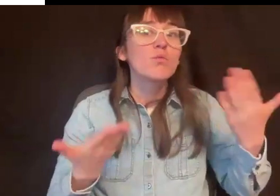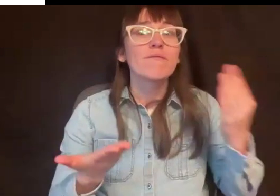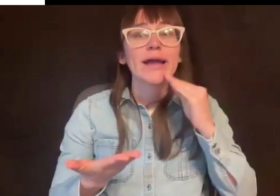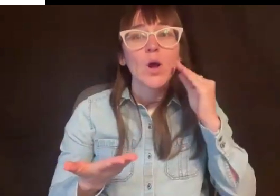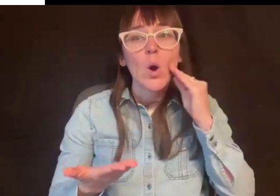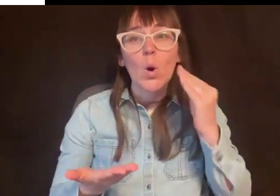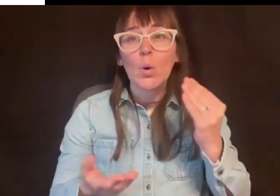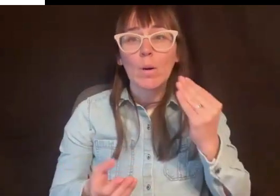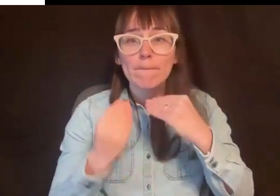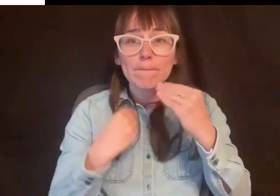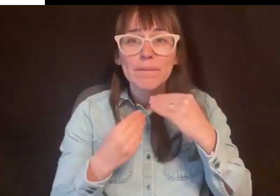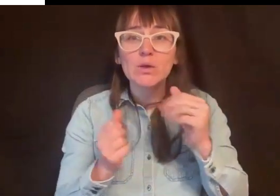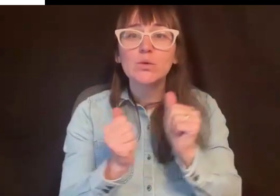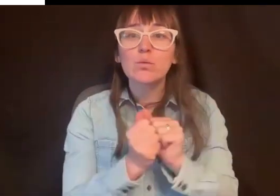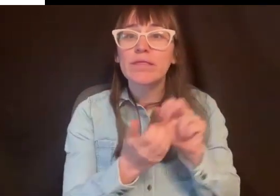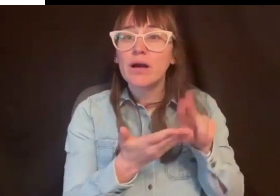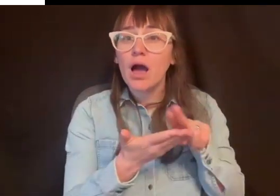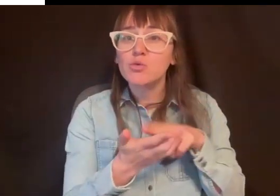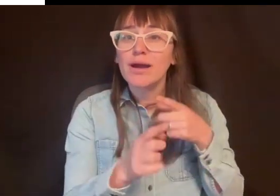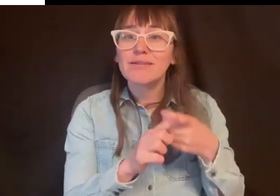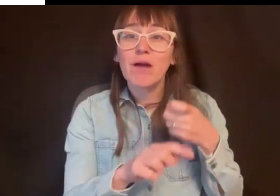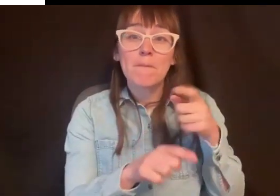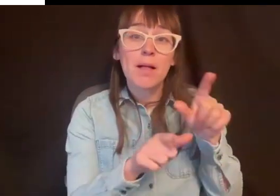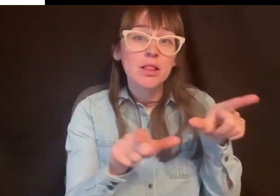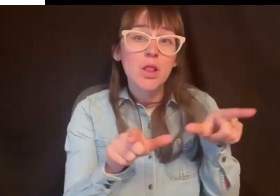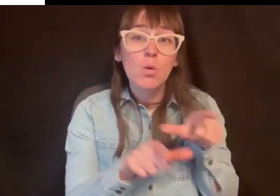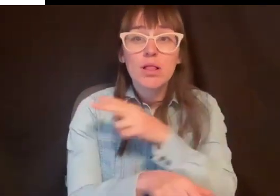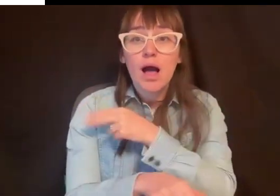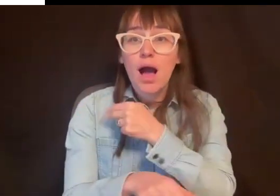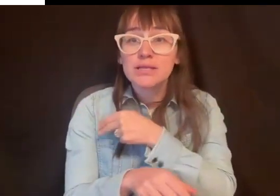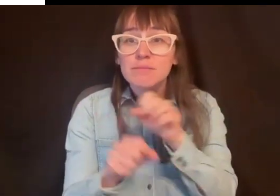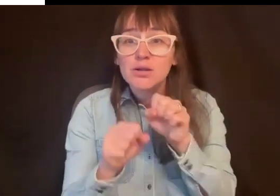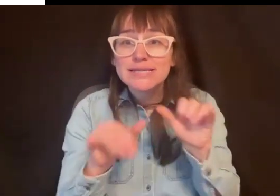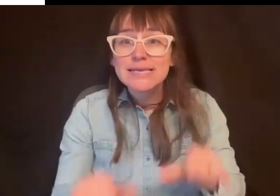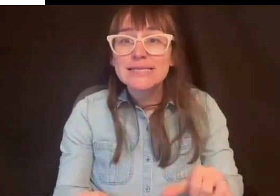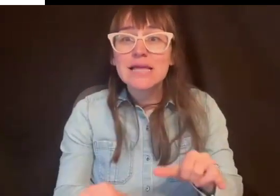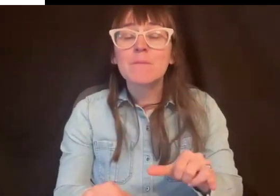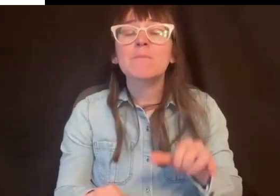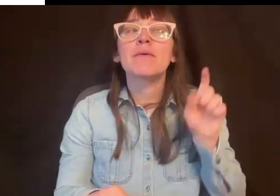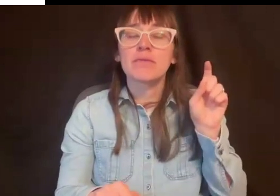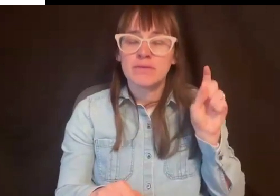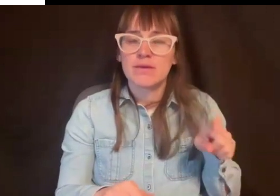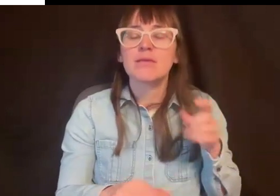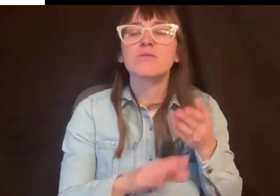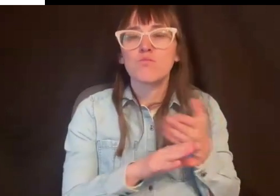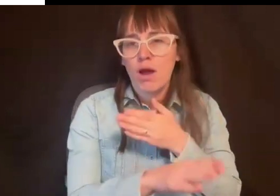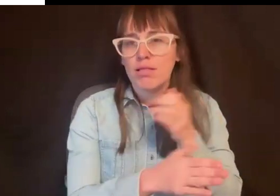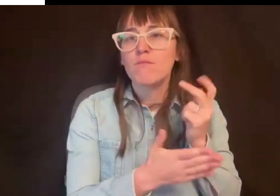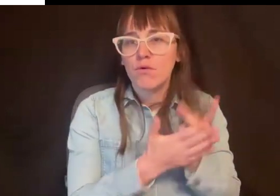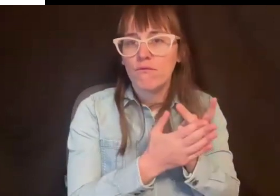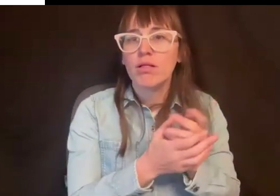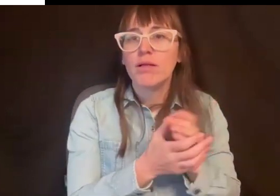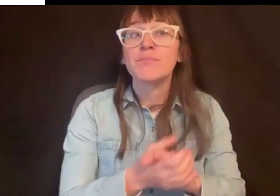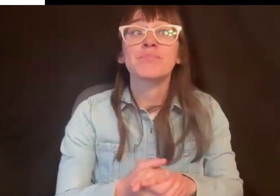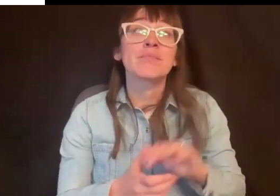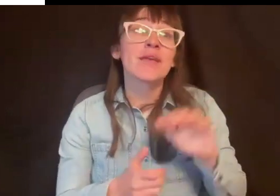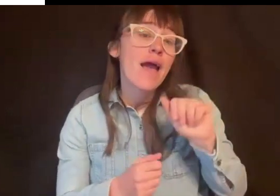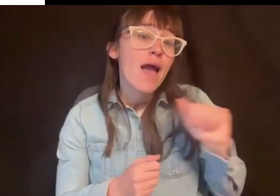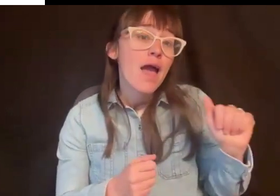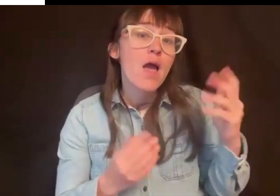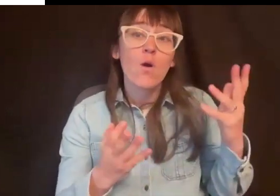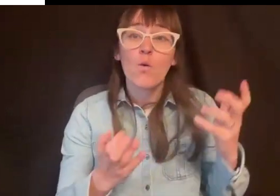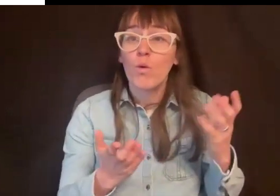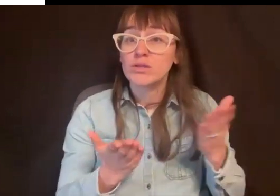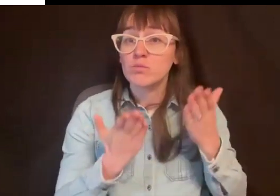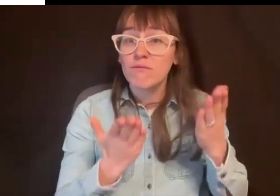through a contract with funding from a local hospital system or health plan. Requires prior approval. A AAA seeks to provide